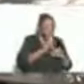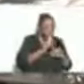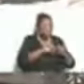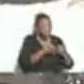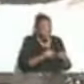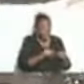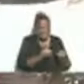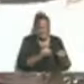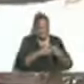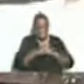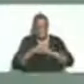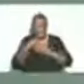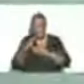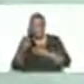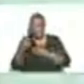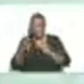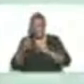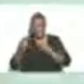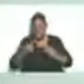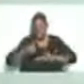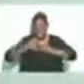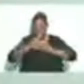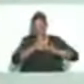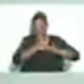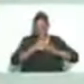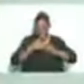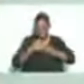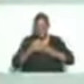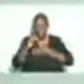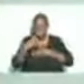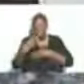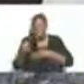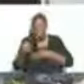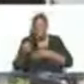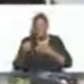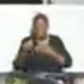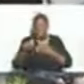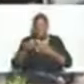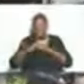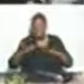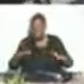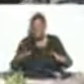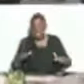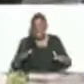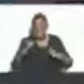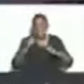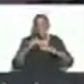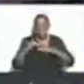social services ain't coming there. Say, we're going to try help y'all or where we going when they kid. Y'all have